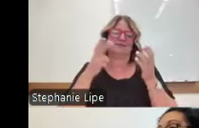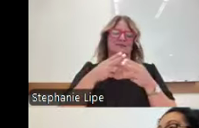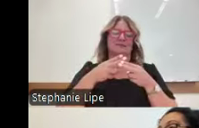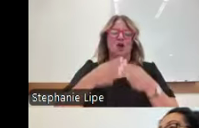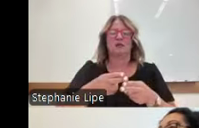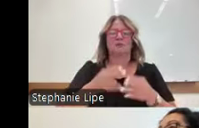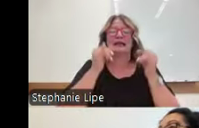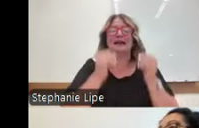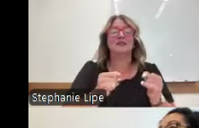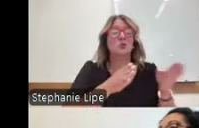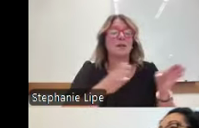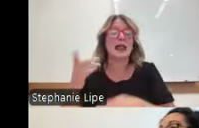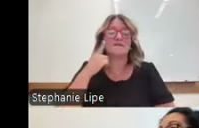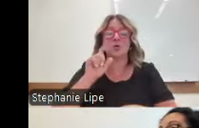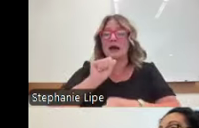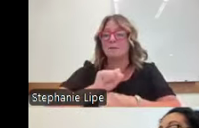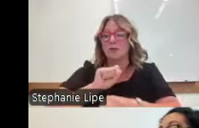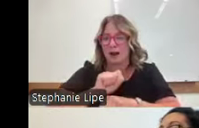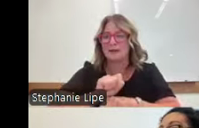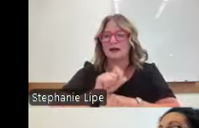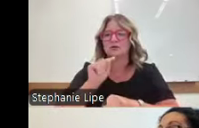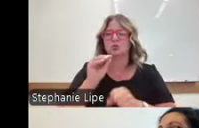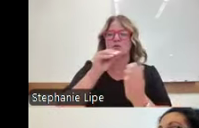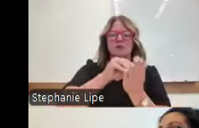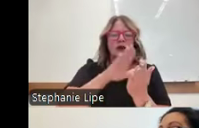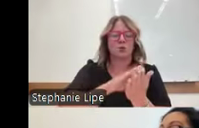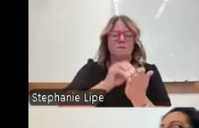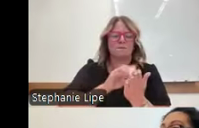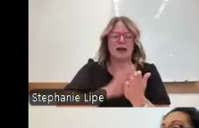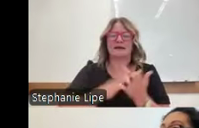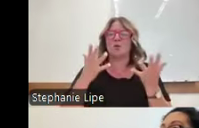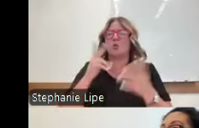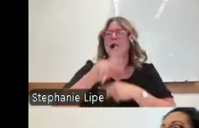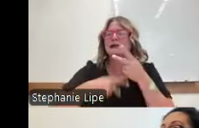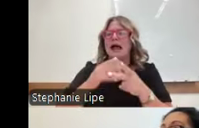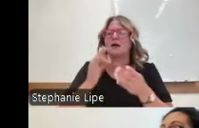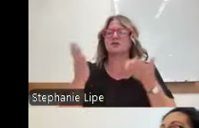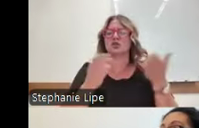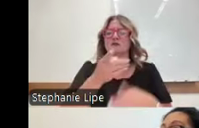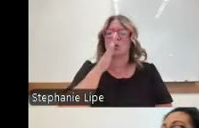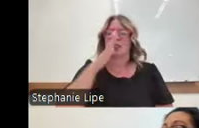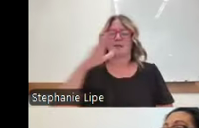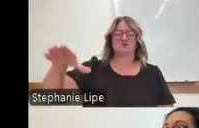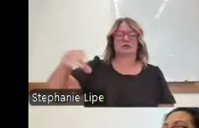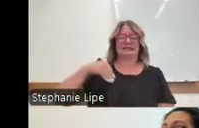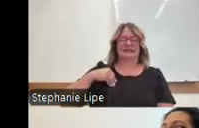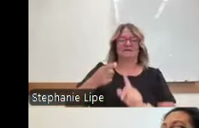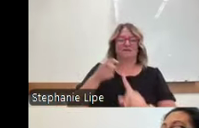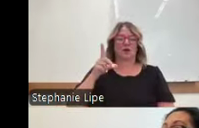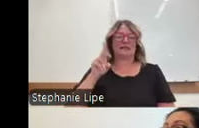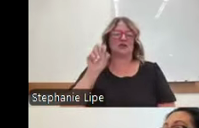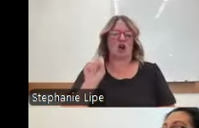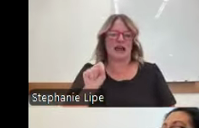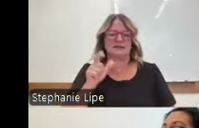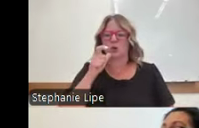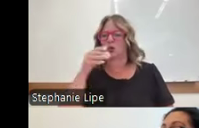IPE. It is an individualized plan for employment. That will then be documented on what type of services will